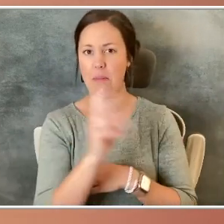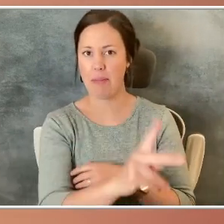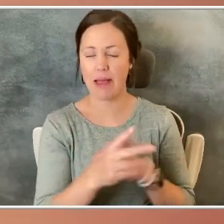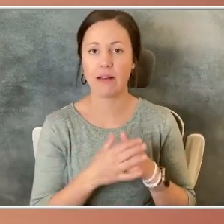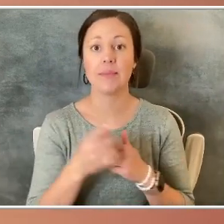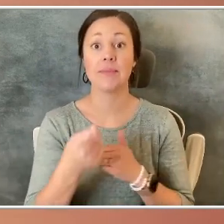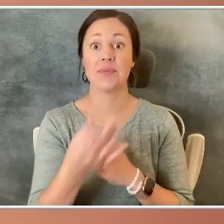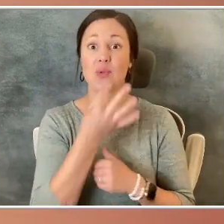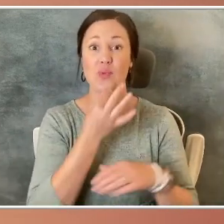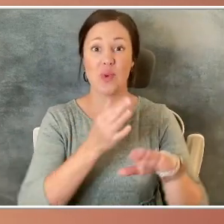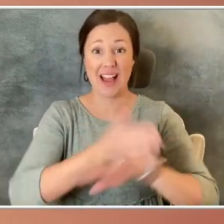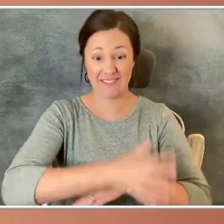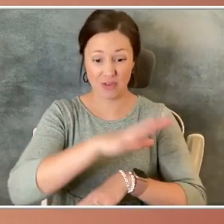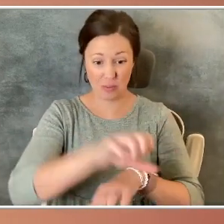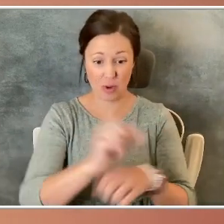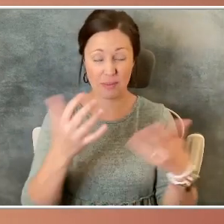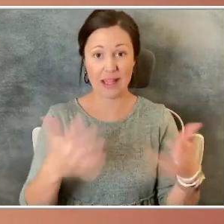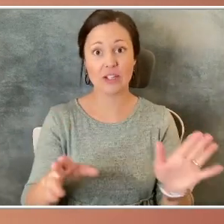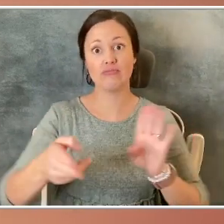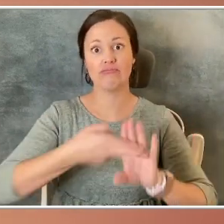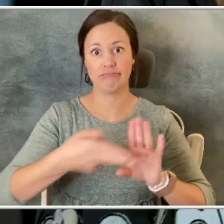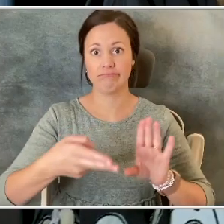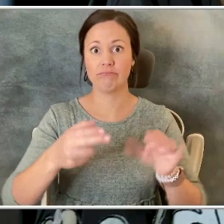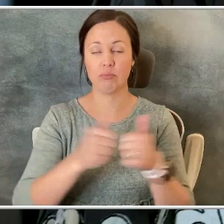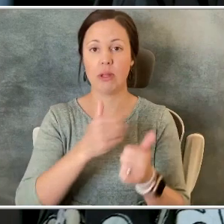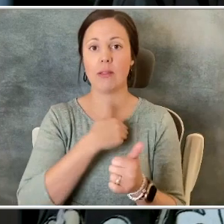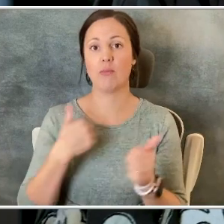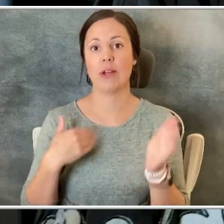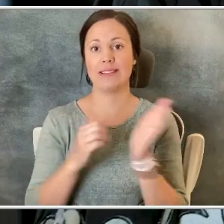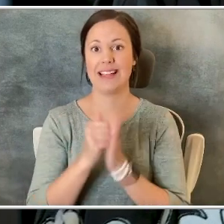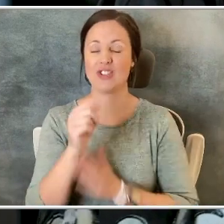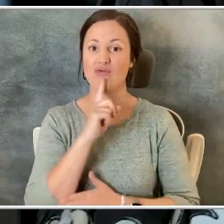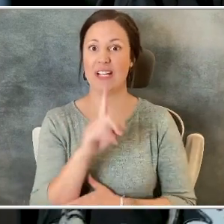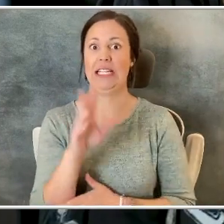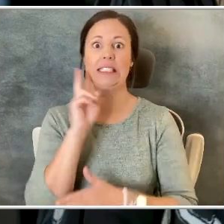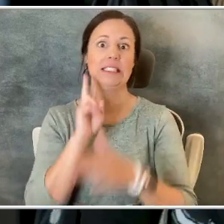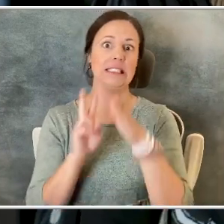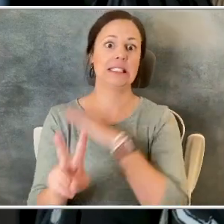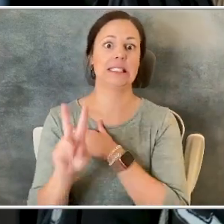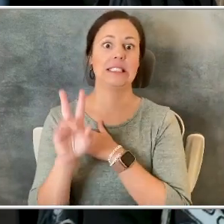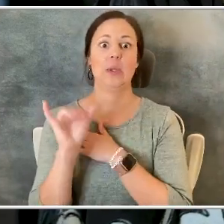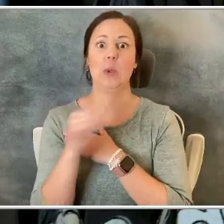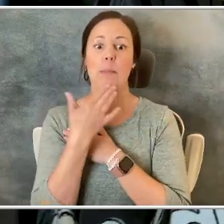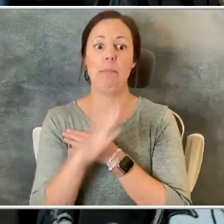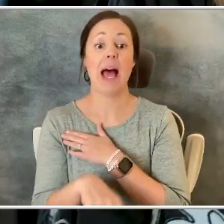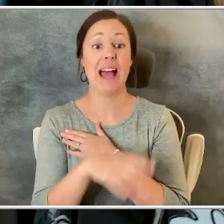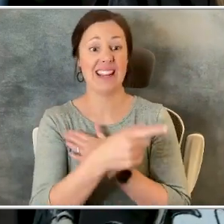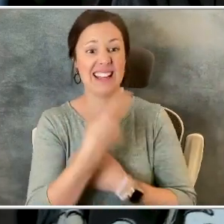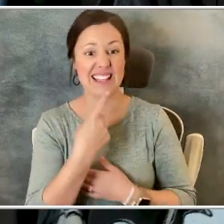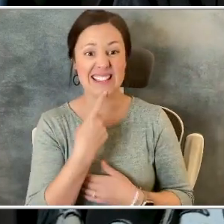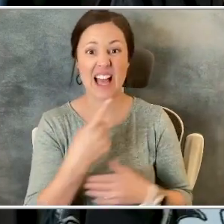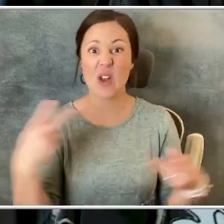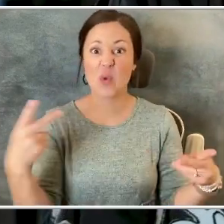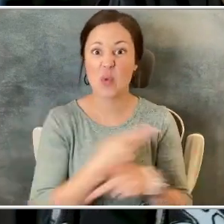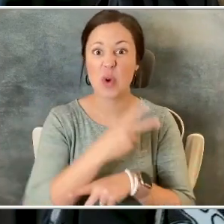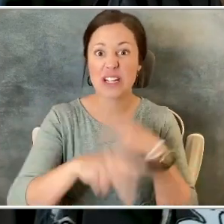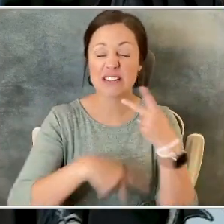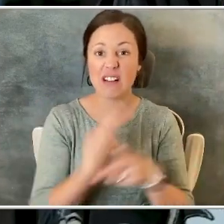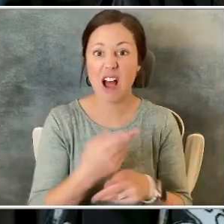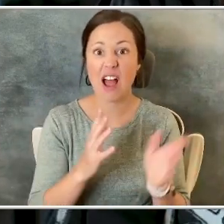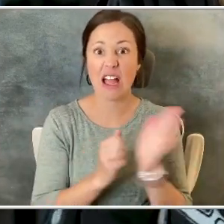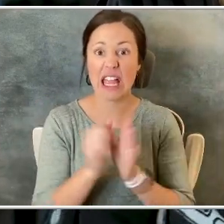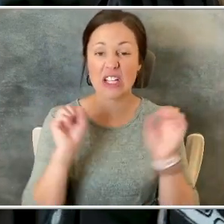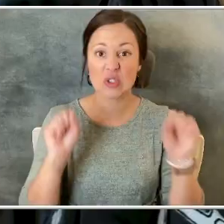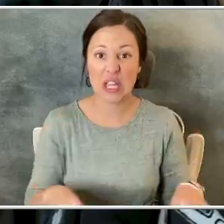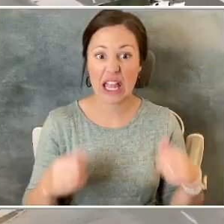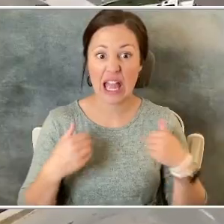breast cancer, and her prognosis wasn't good. He told me it was like the worst kind of breast cancer you can get, the one that, you